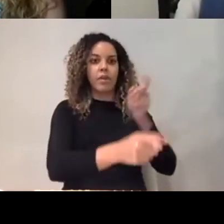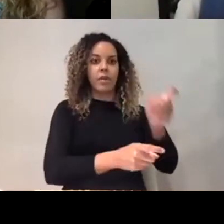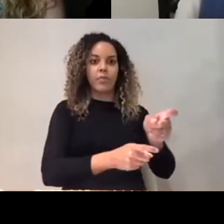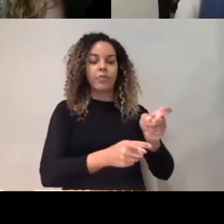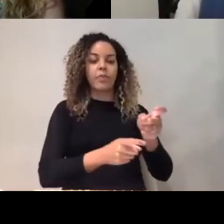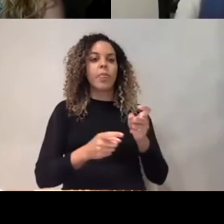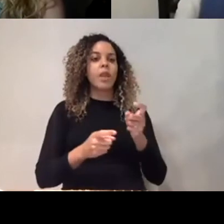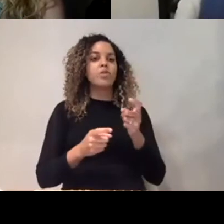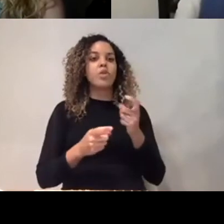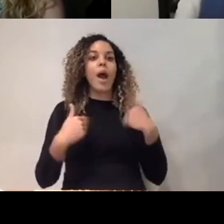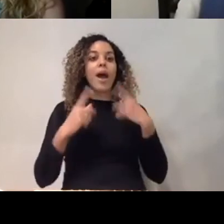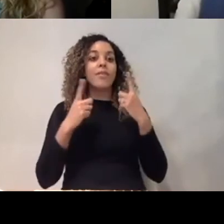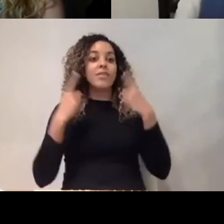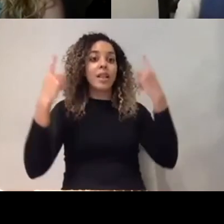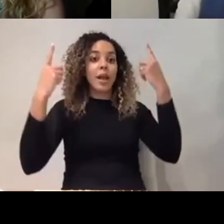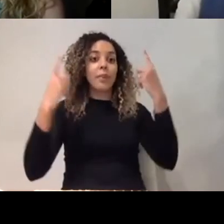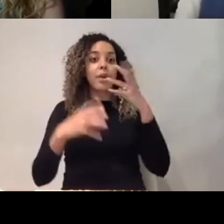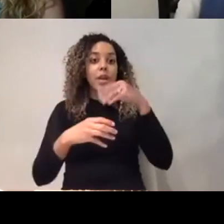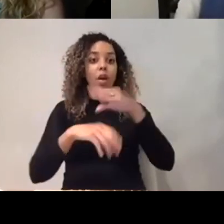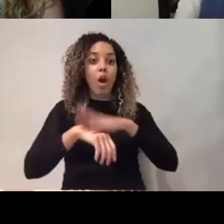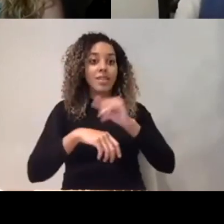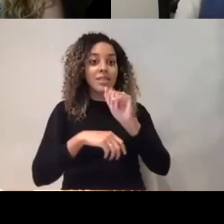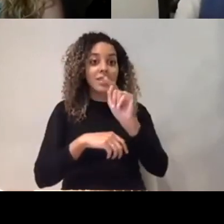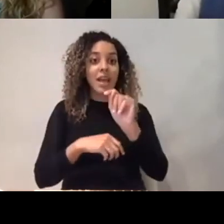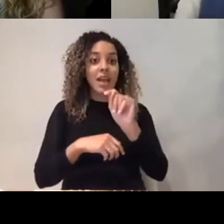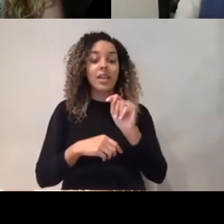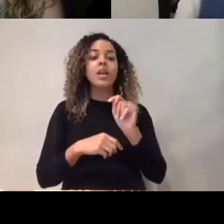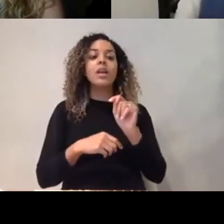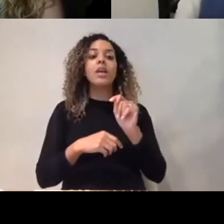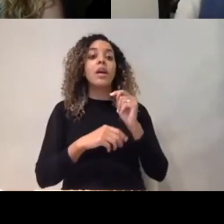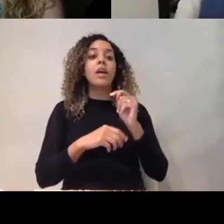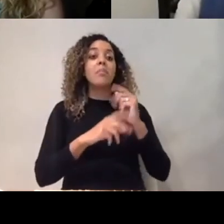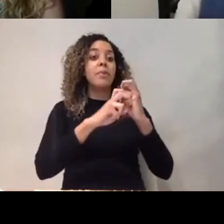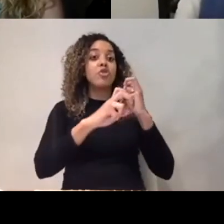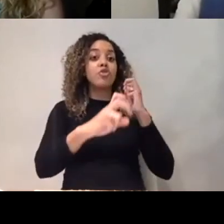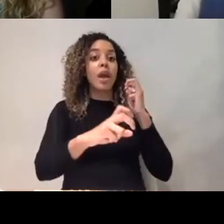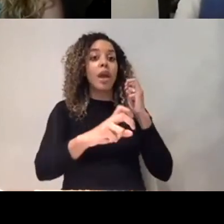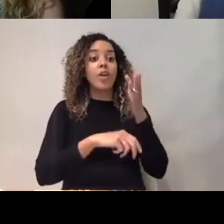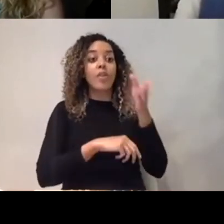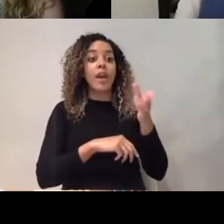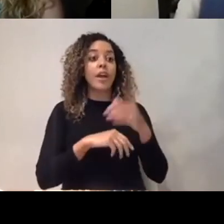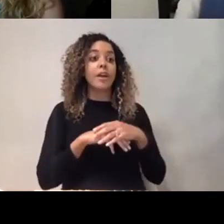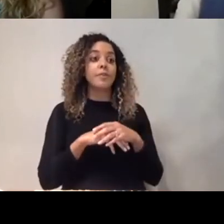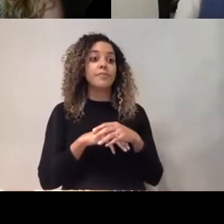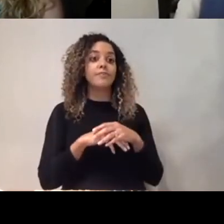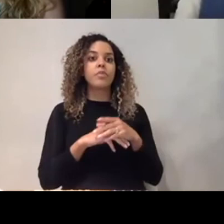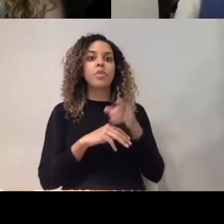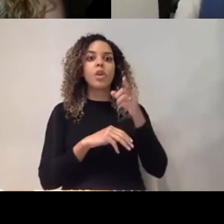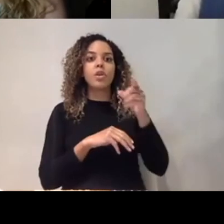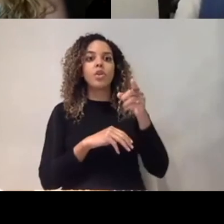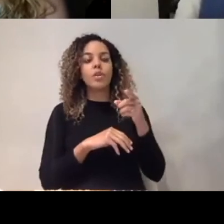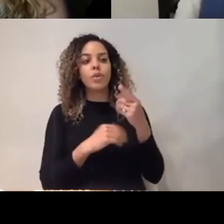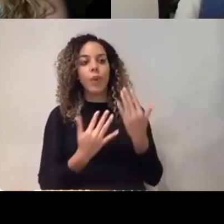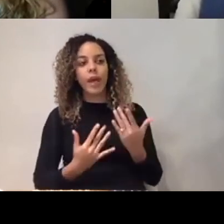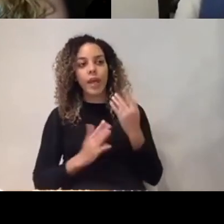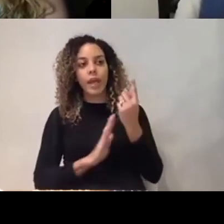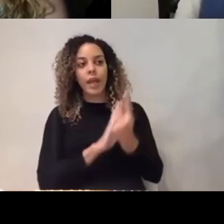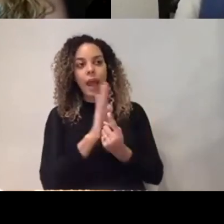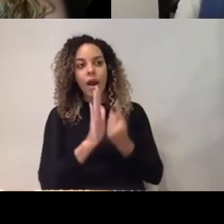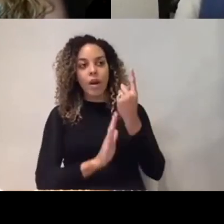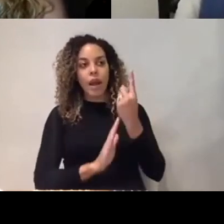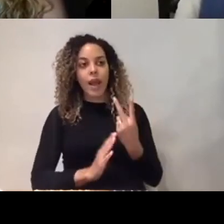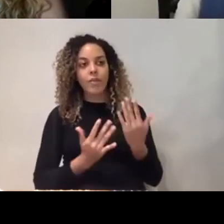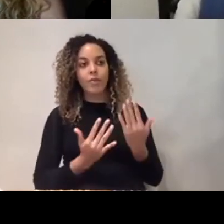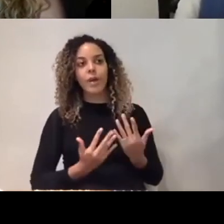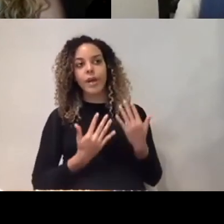agreement where they're like, it might take you an hour and a half to get him out of his trailer and you might only get 4 good takes out of him. And that's just because he doesn't feel like